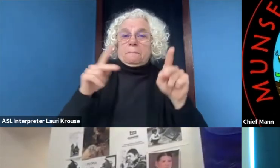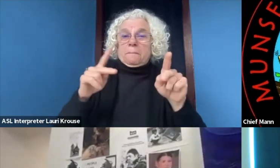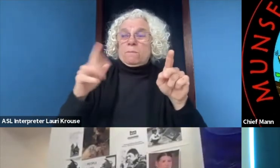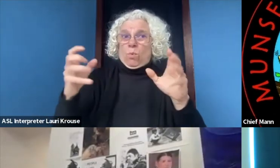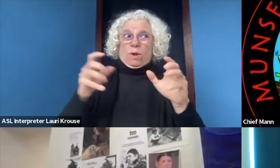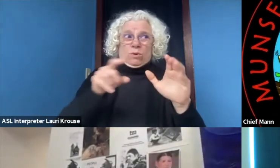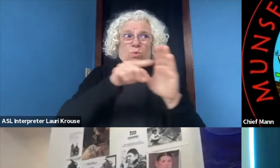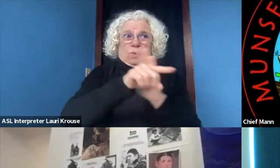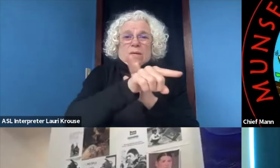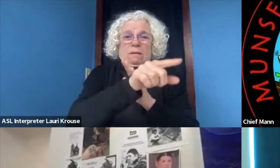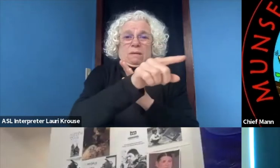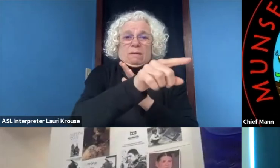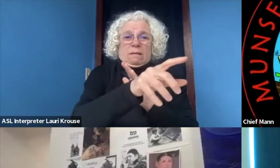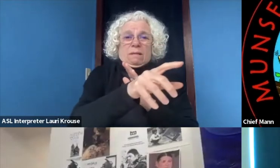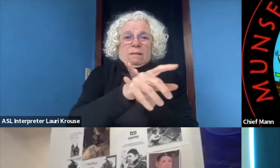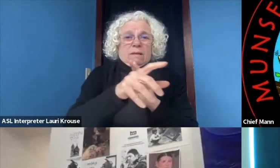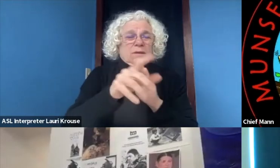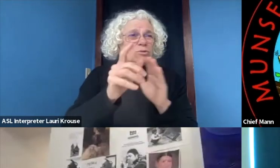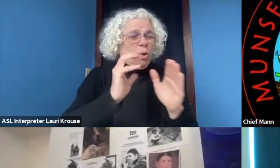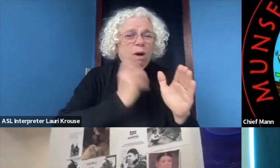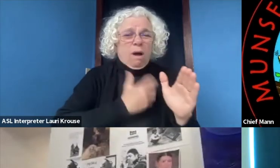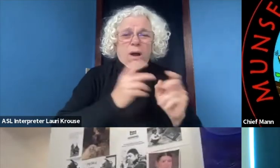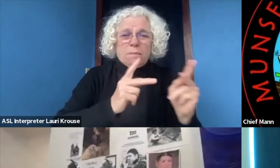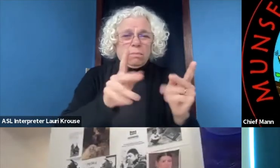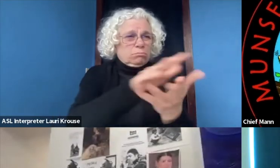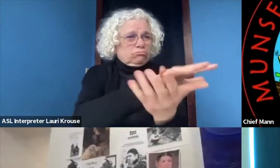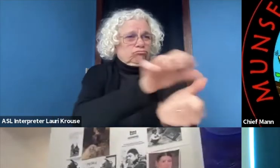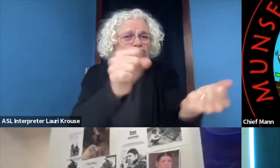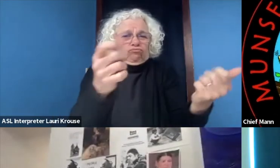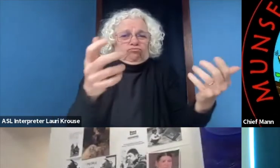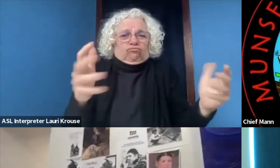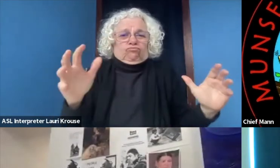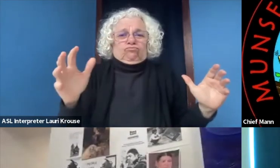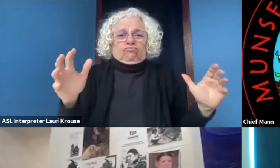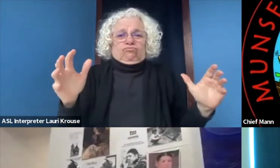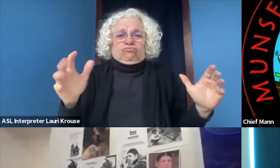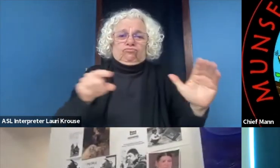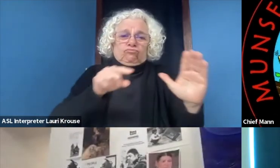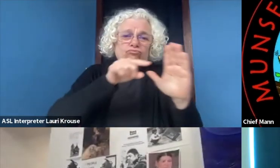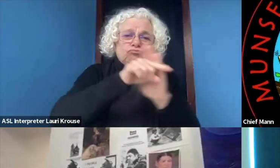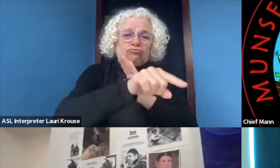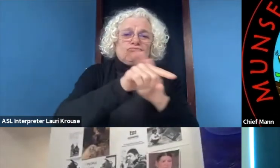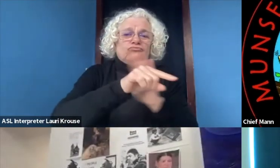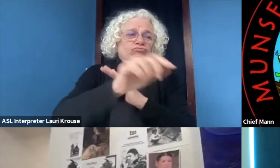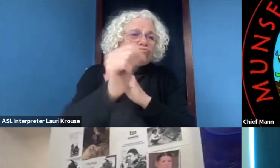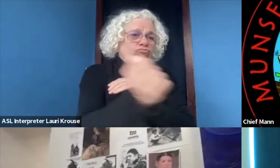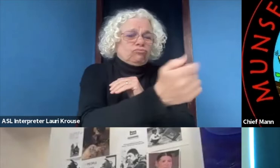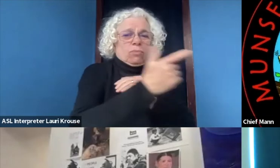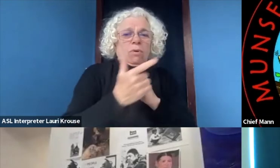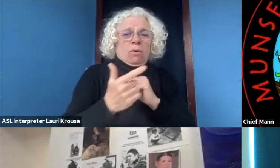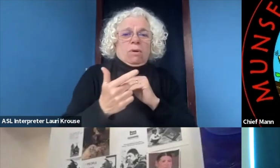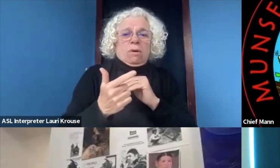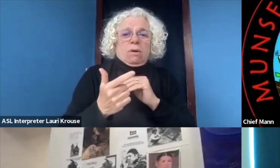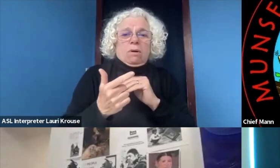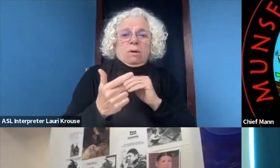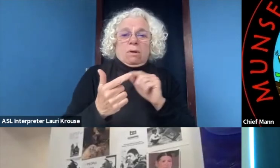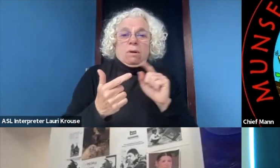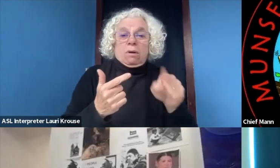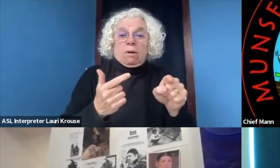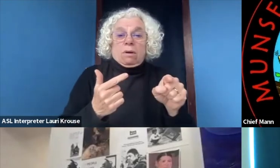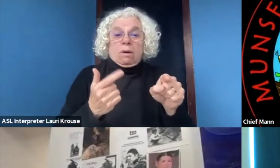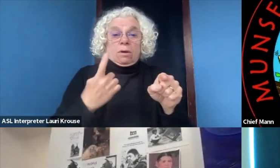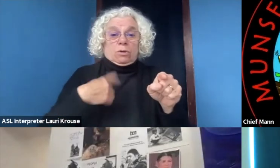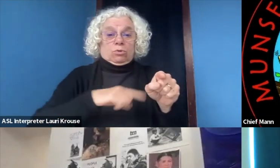They massacred our village and they succeeded in killing him with our in our territory. We have buried him, but we have not given